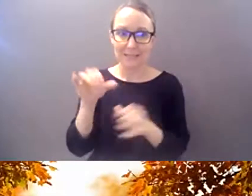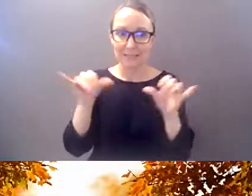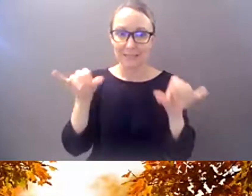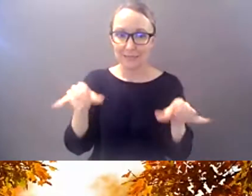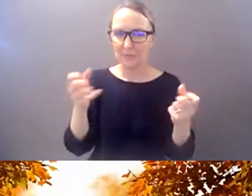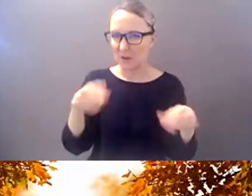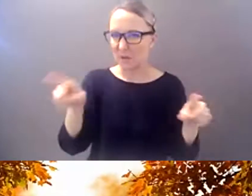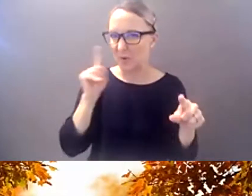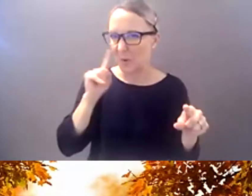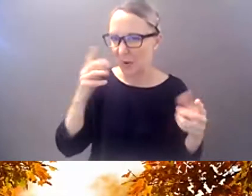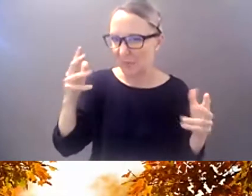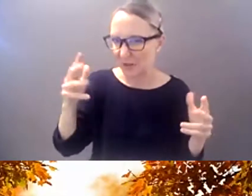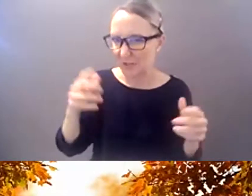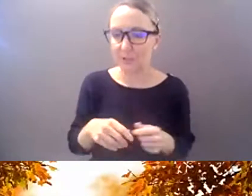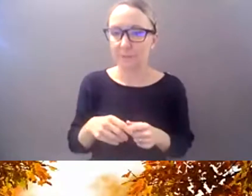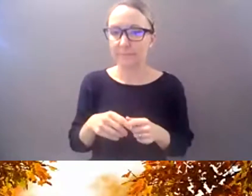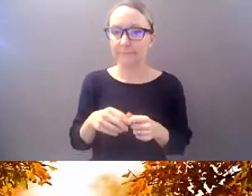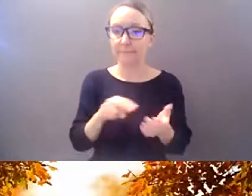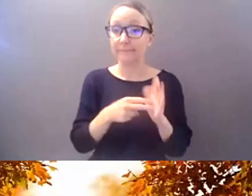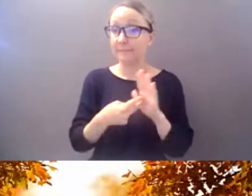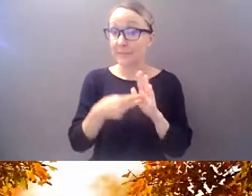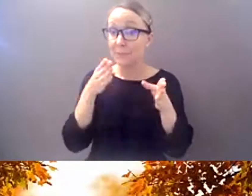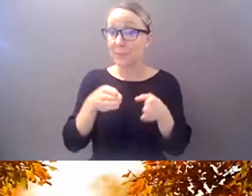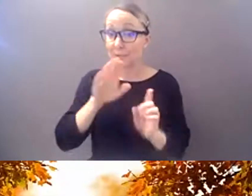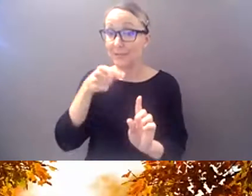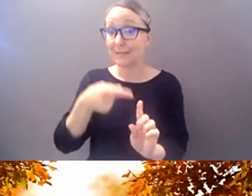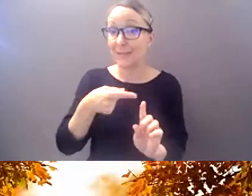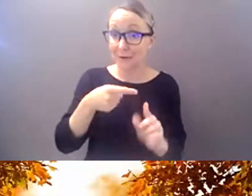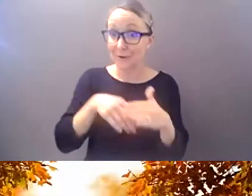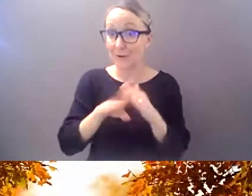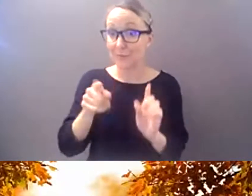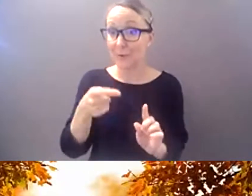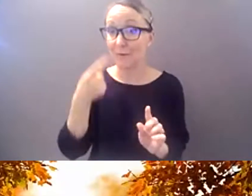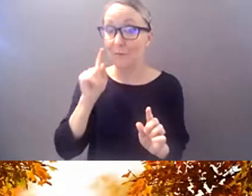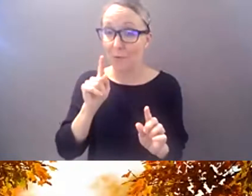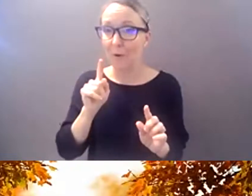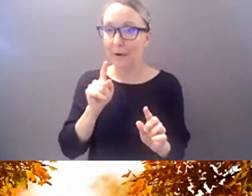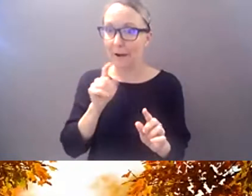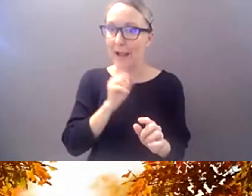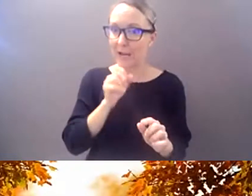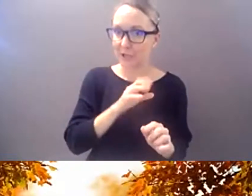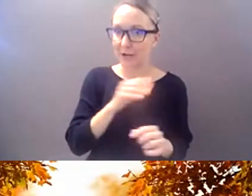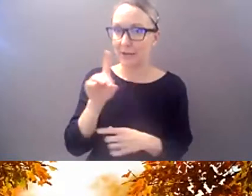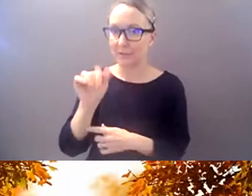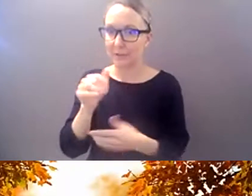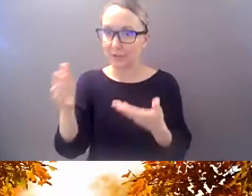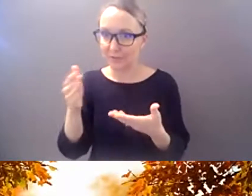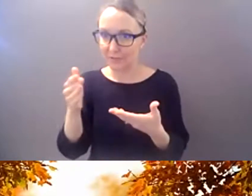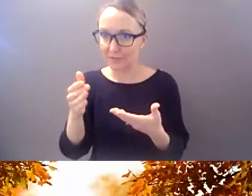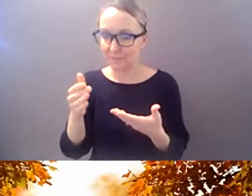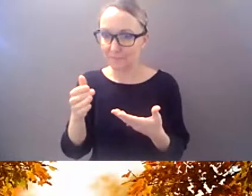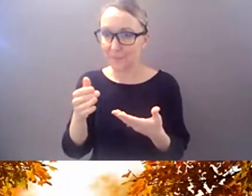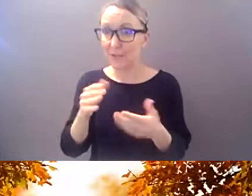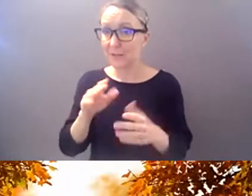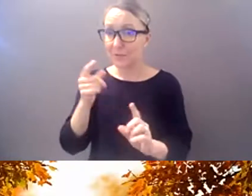heard about. This would be a person-centered entry point into aging and disability services. The vision is to create one